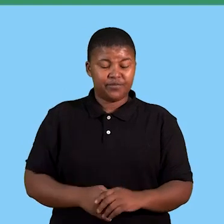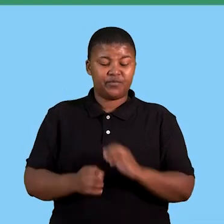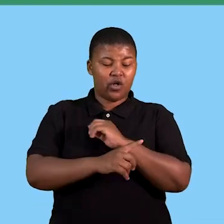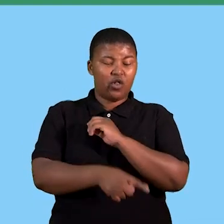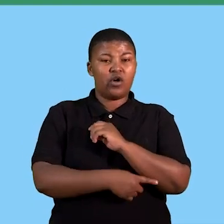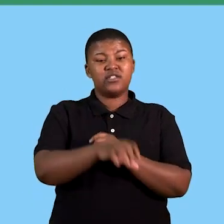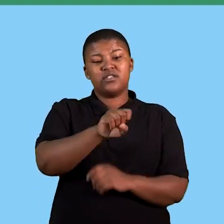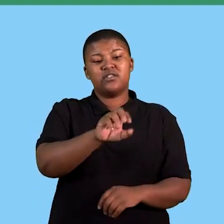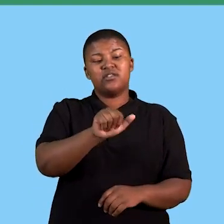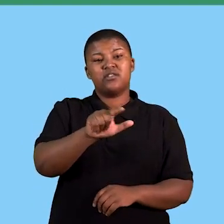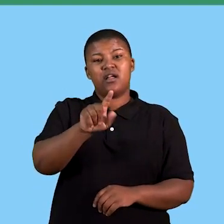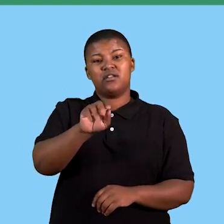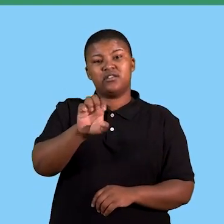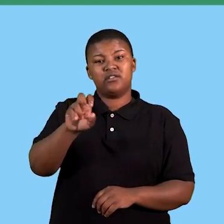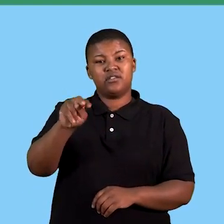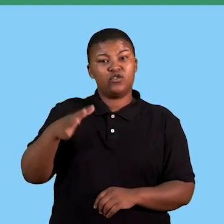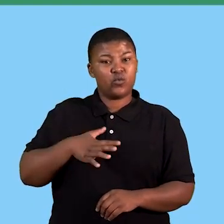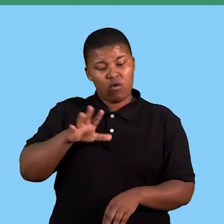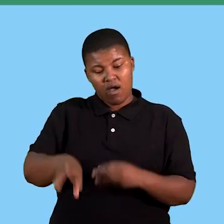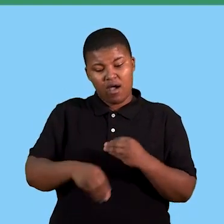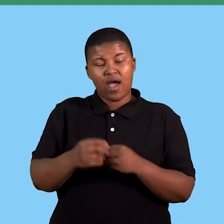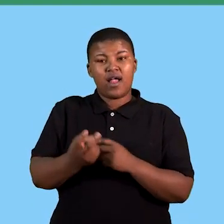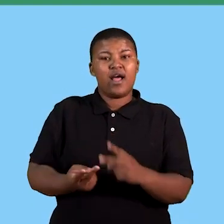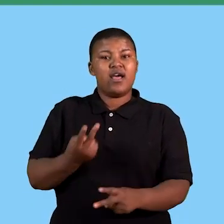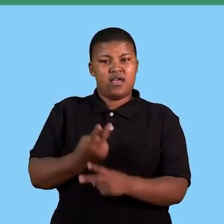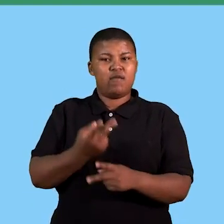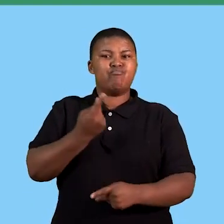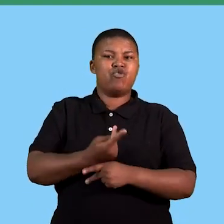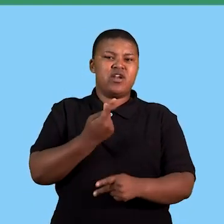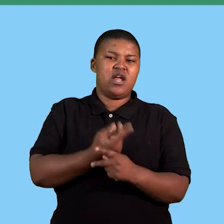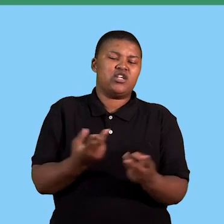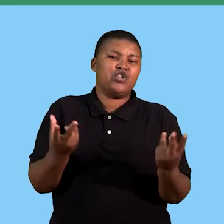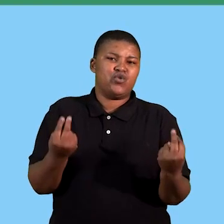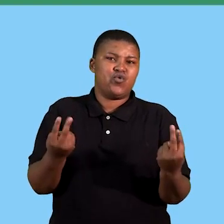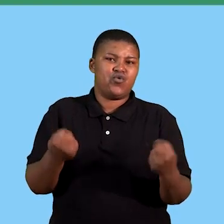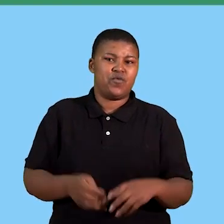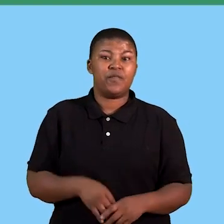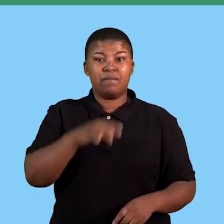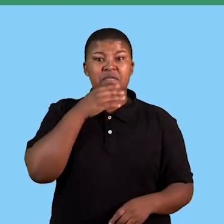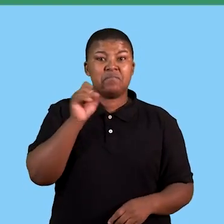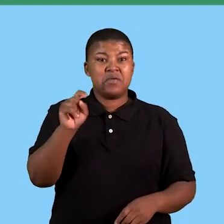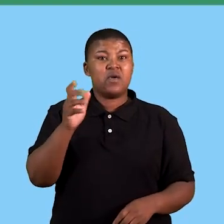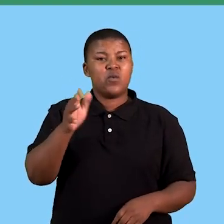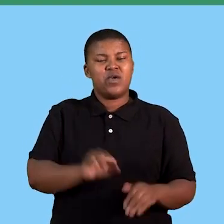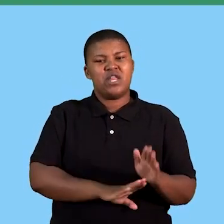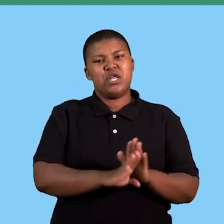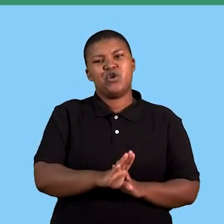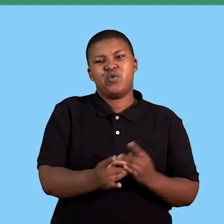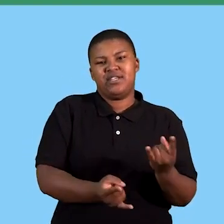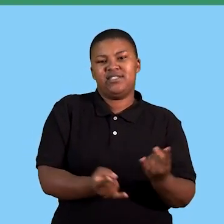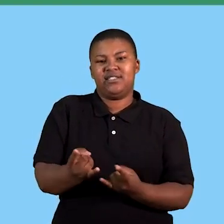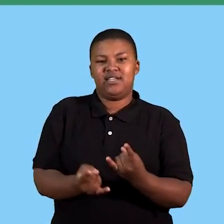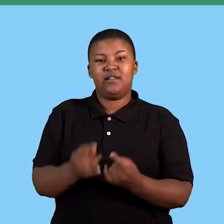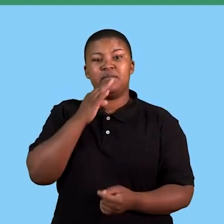Then lastly, Saltine wants to add another product to their line. So this is how they are going to increase their